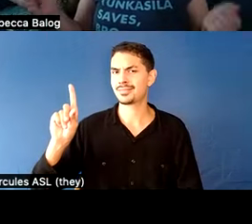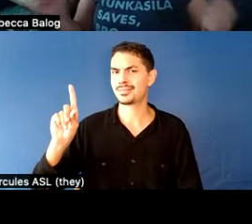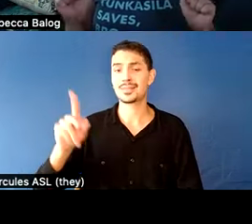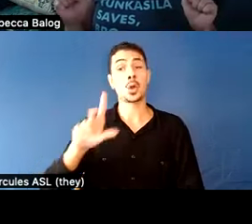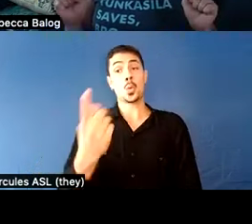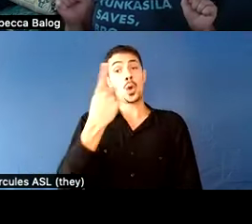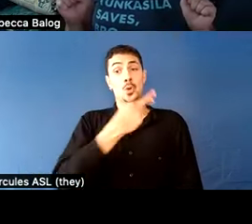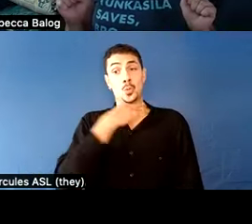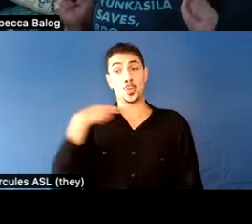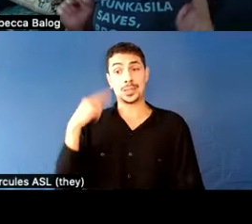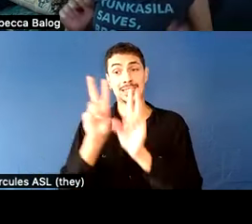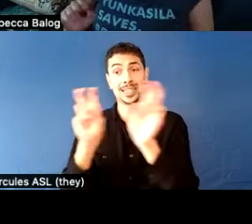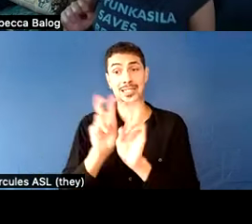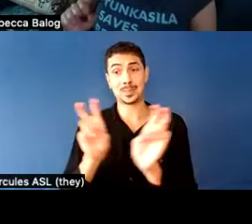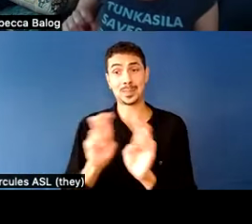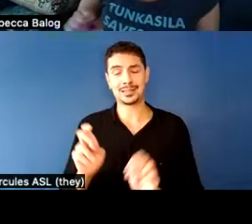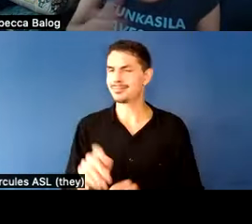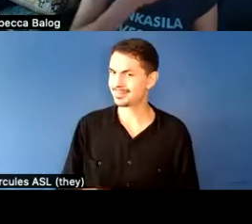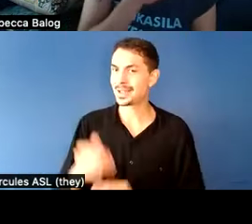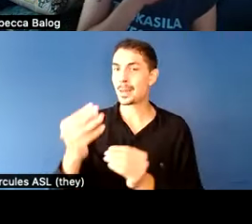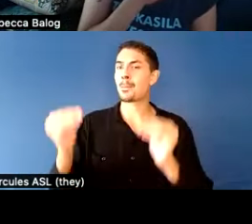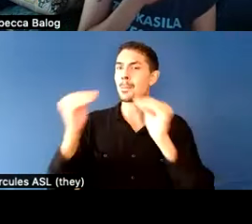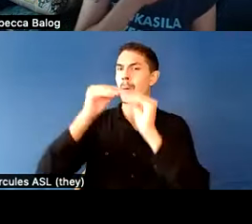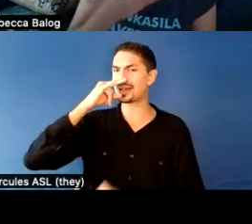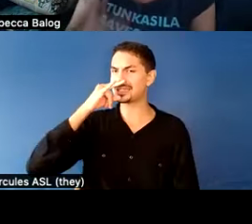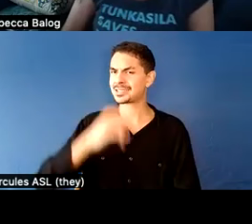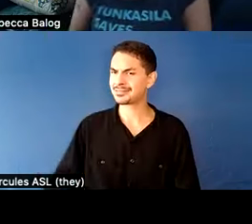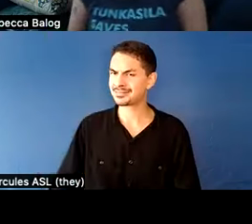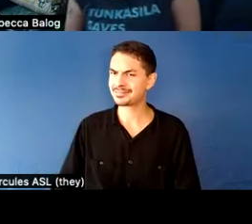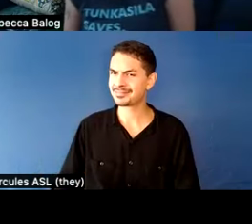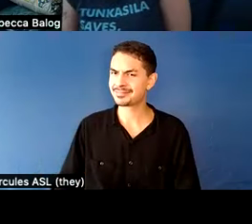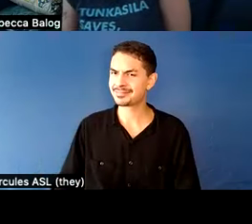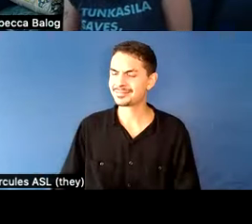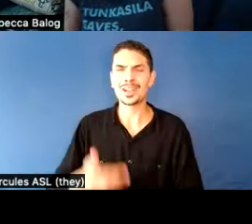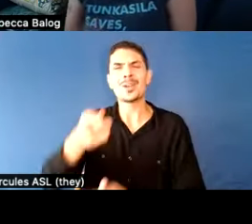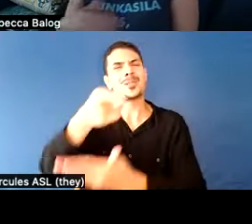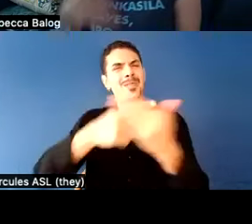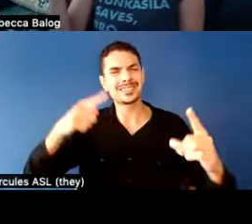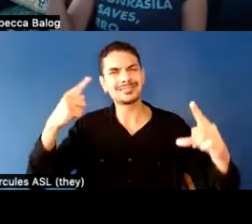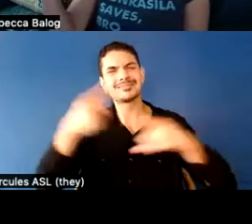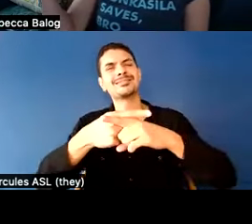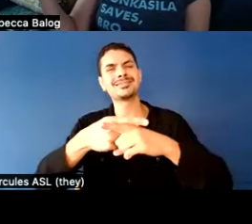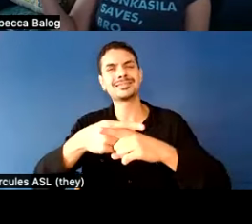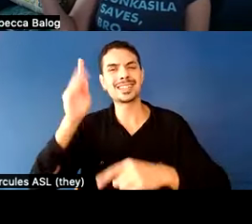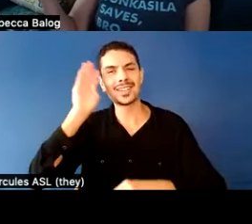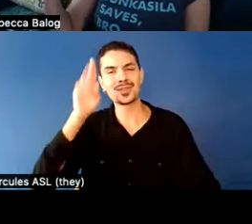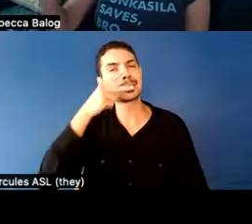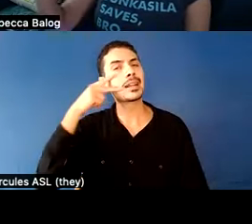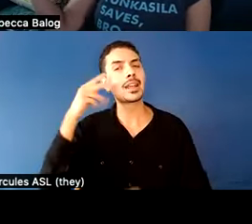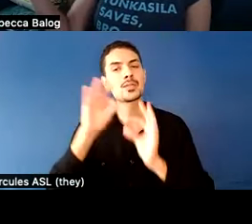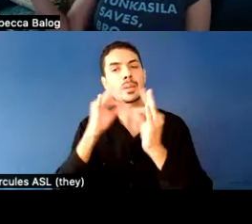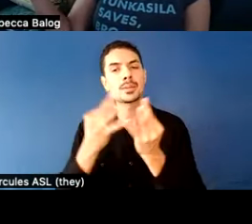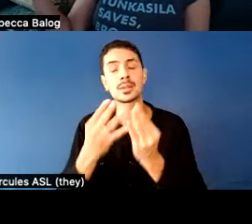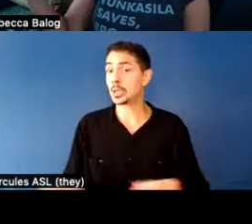children. Interesting. So what are the implications for Native families when the more points you have is the